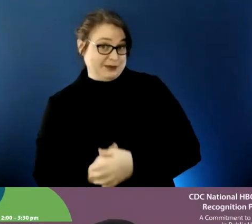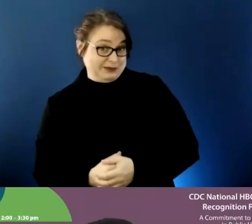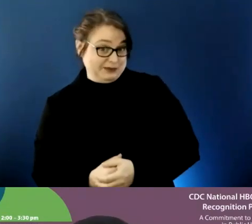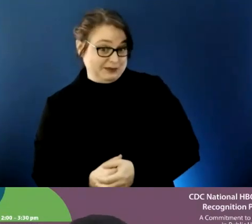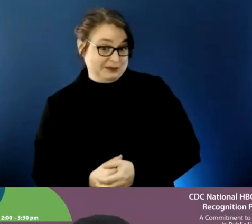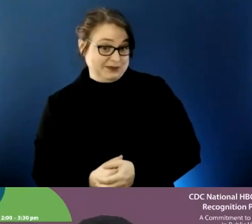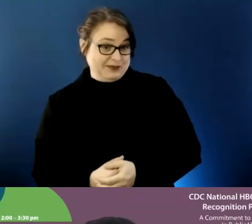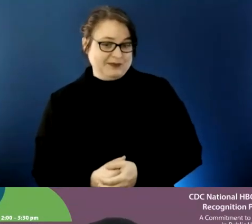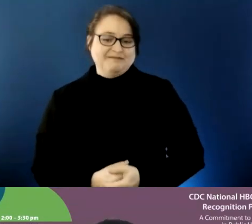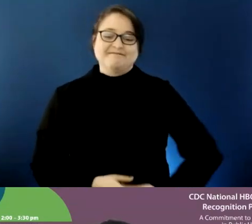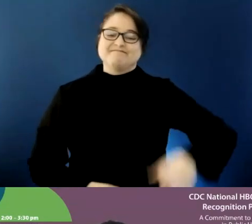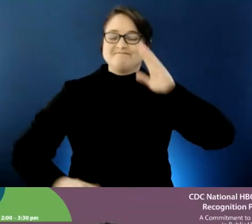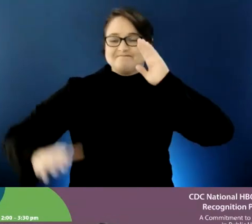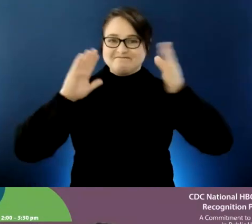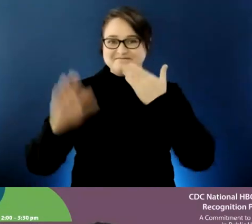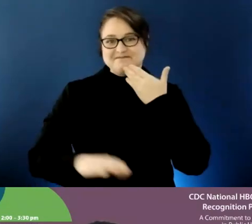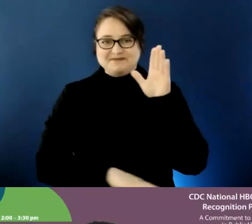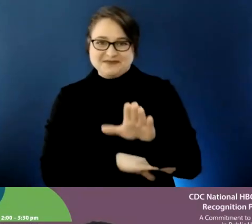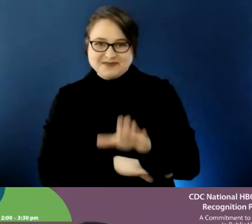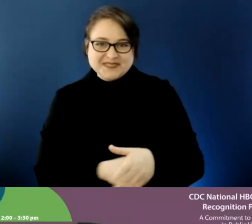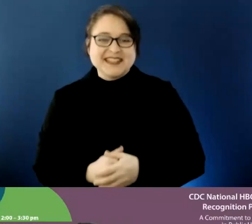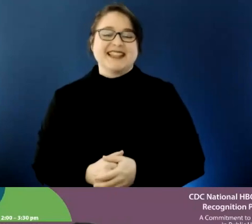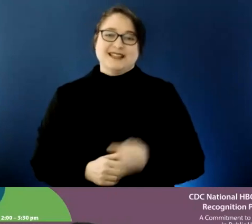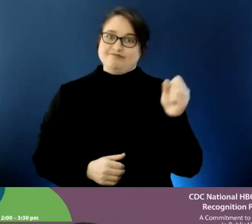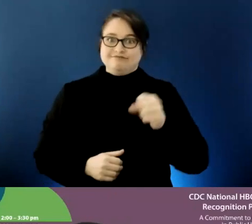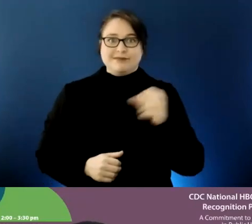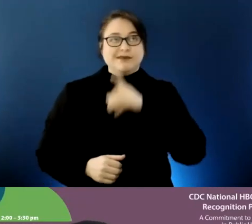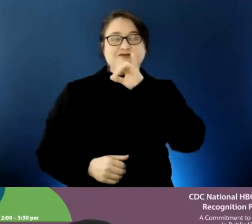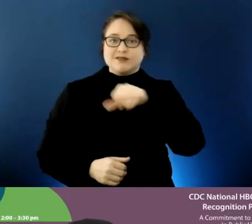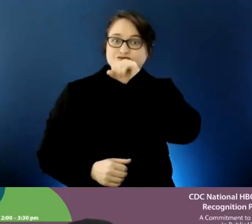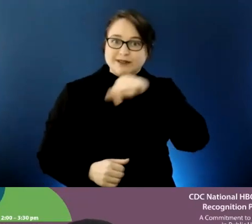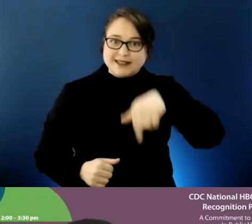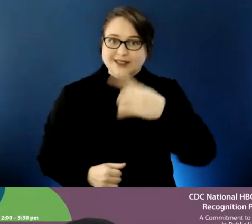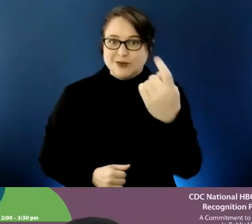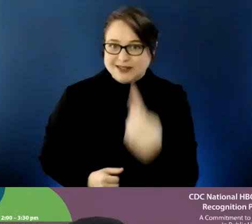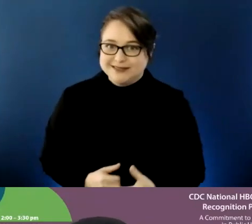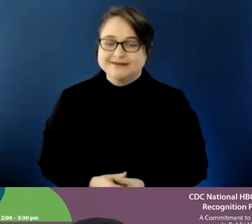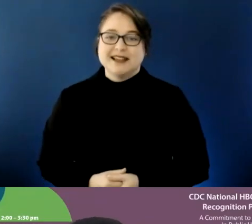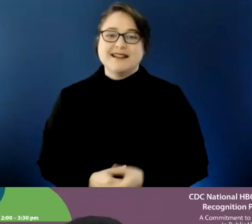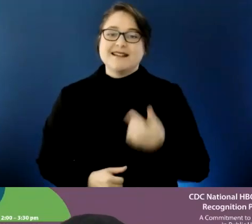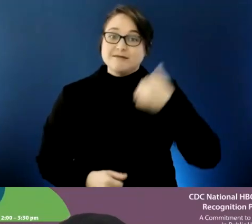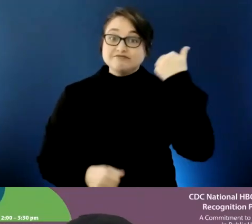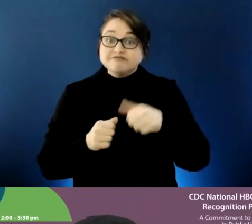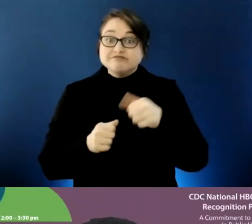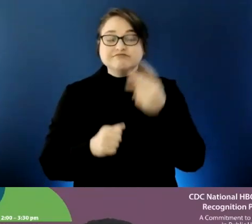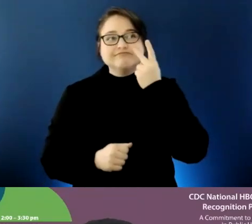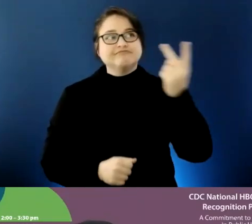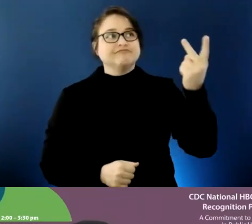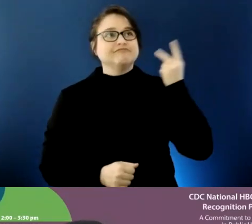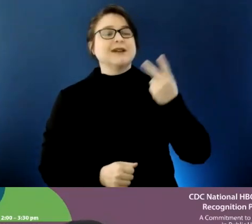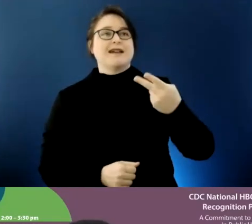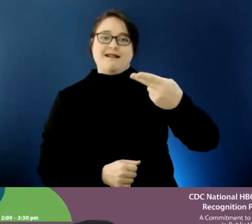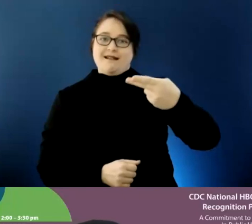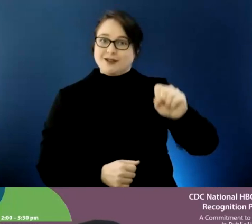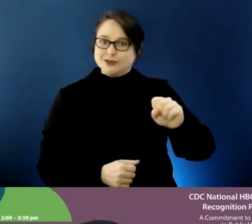Hi, good afternoon. Yes, I really love this question. I remember being a high school student